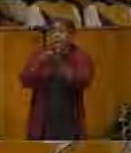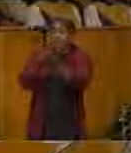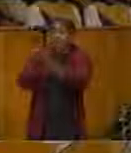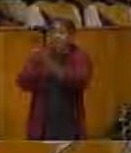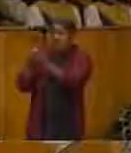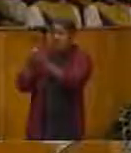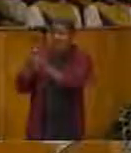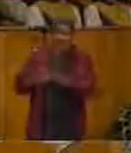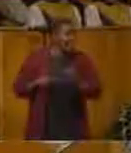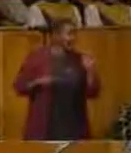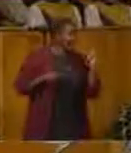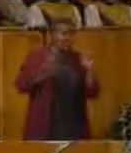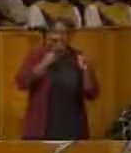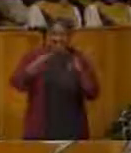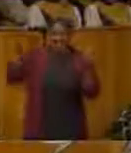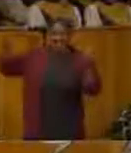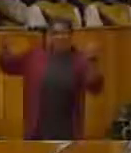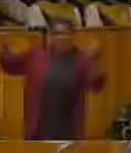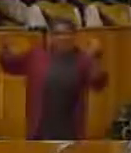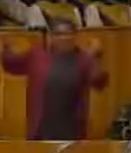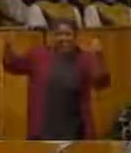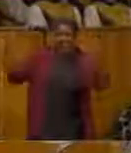Y'all are not saved, amen.